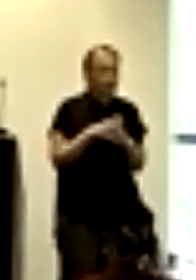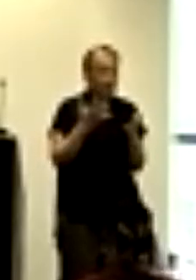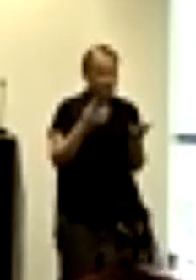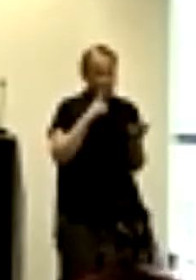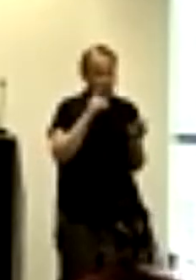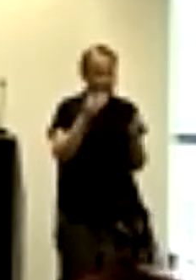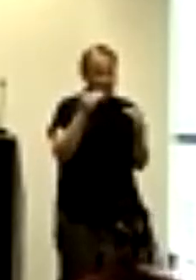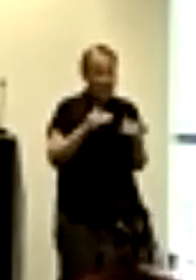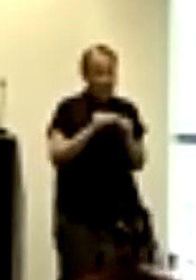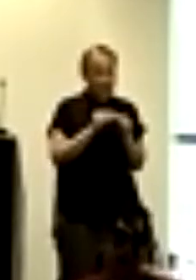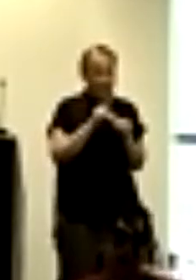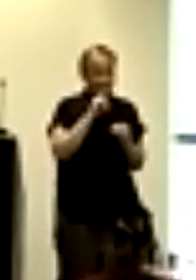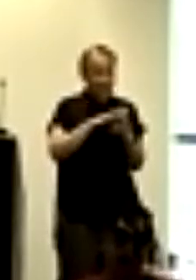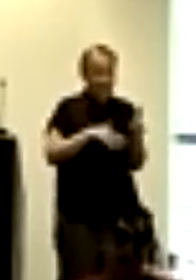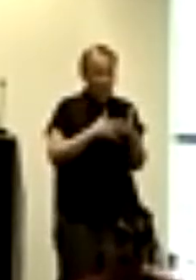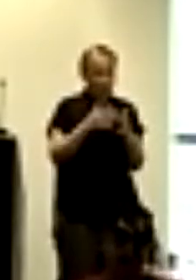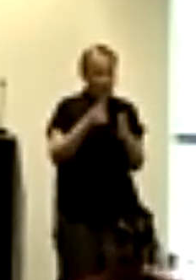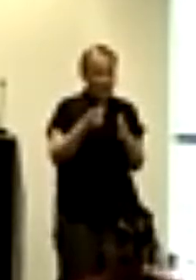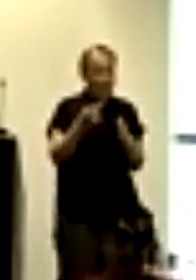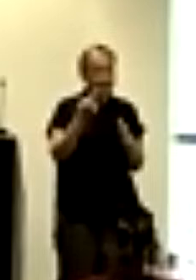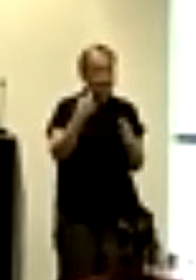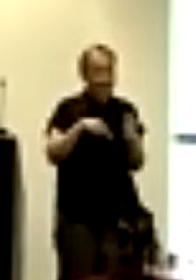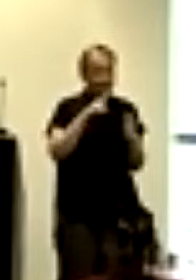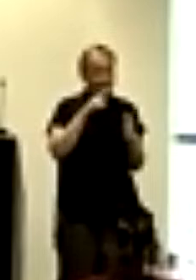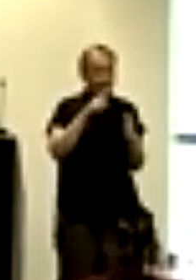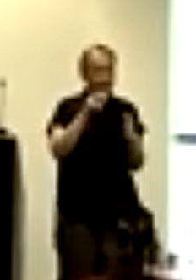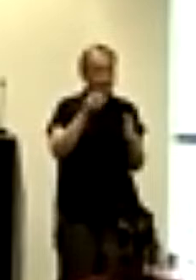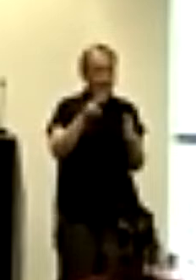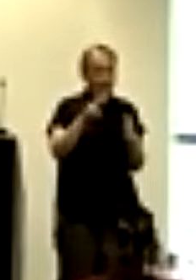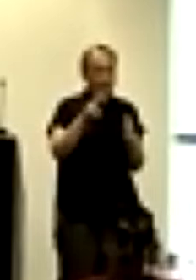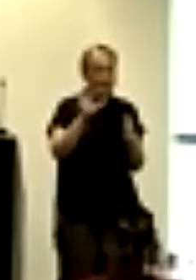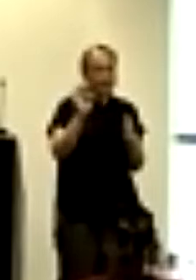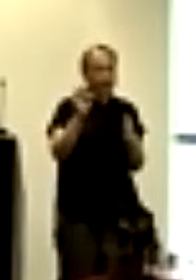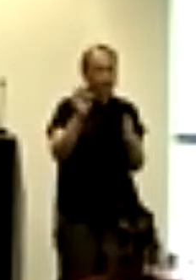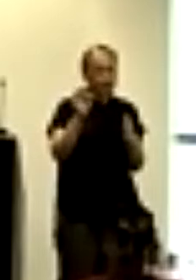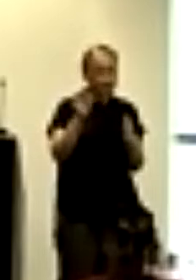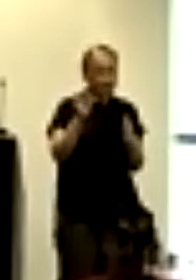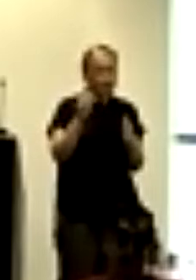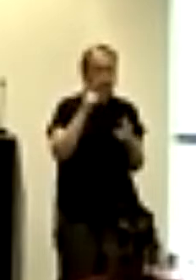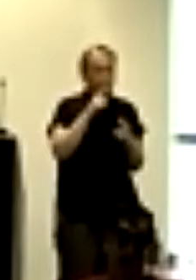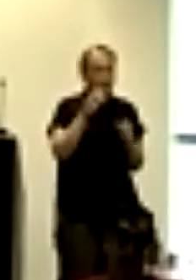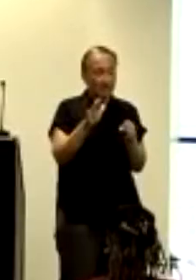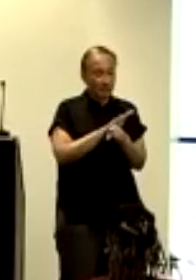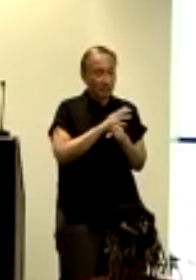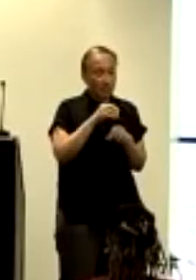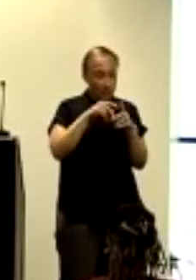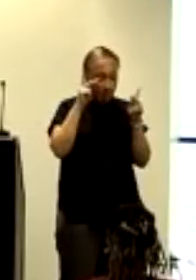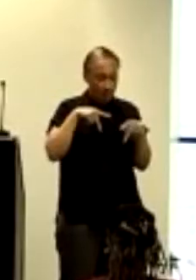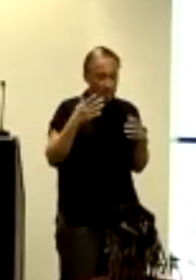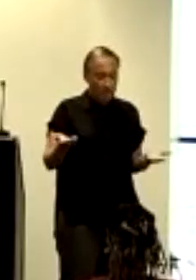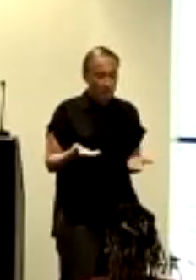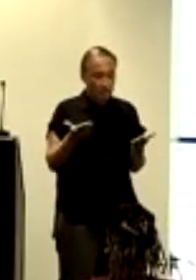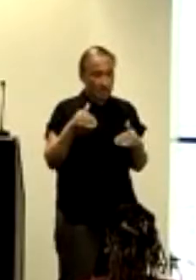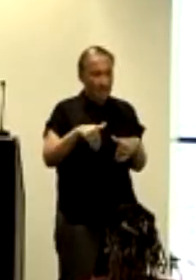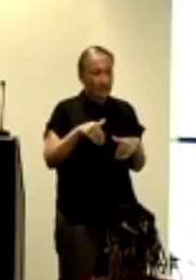Our next meeting is scheduled, next commission meeting is scheduled for November 9th. It will be fully in person, located here